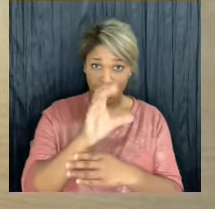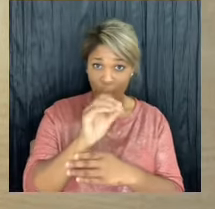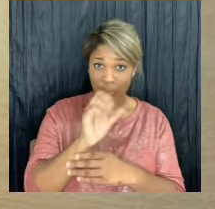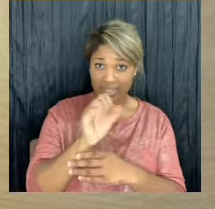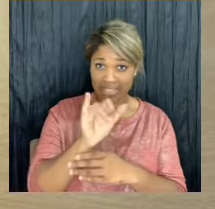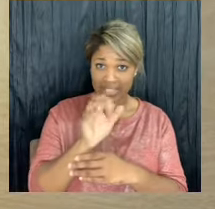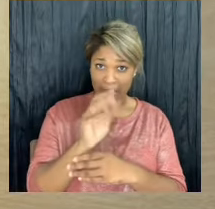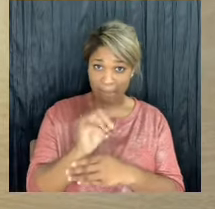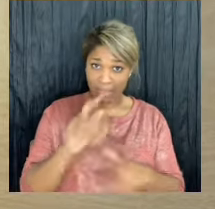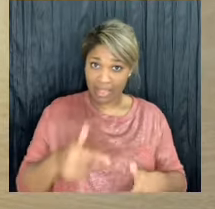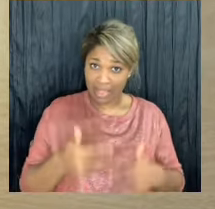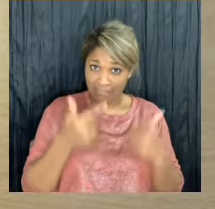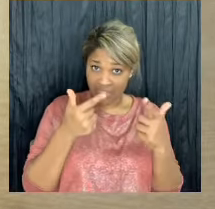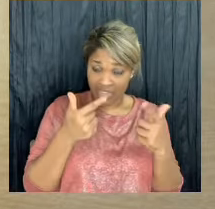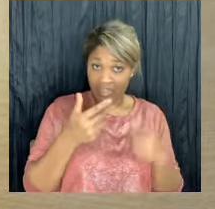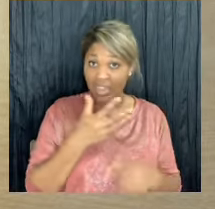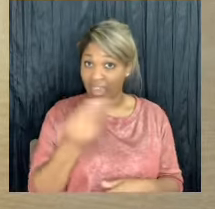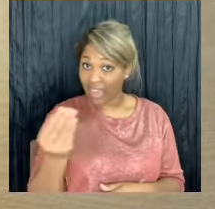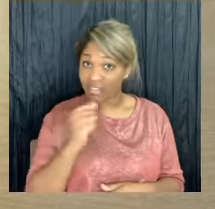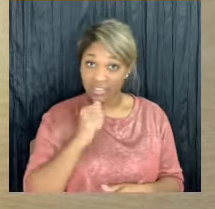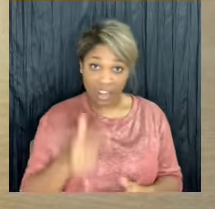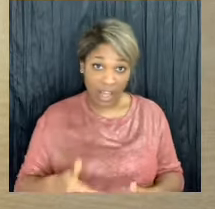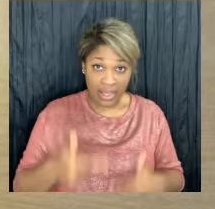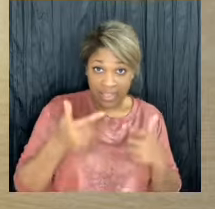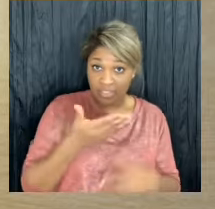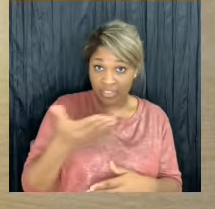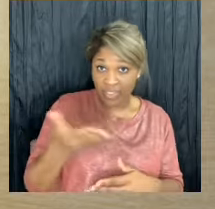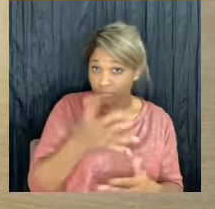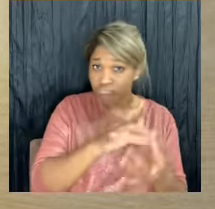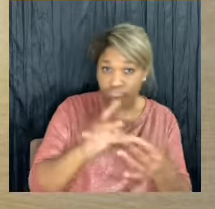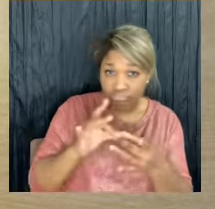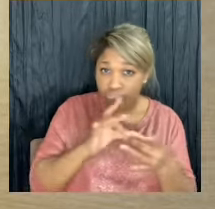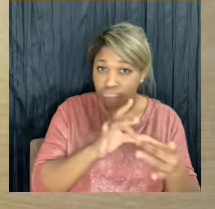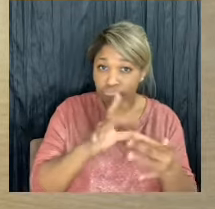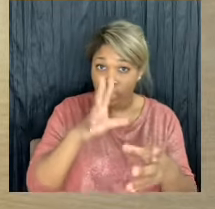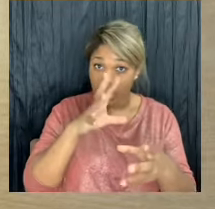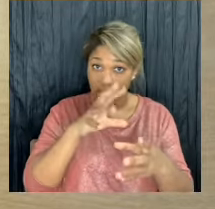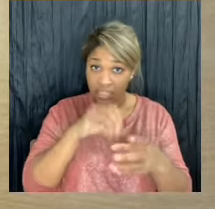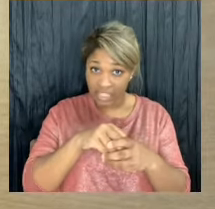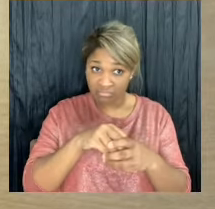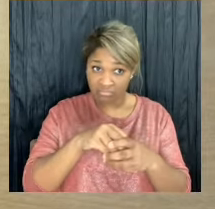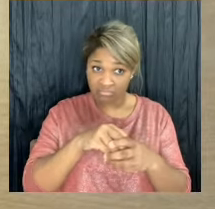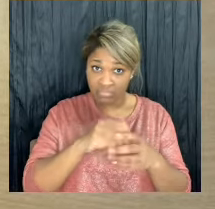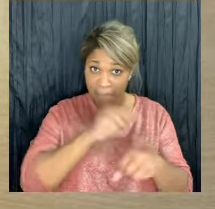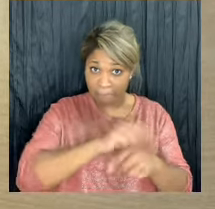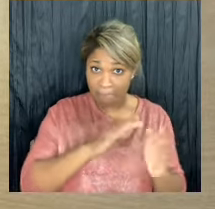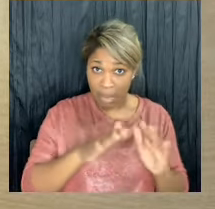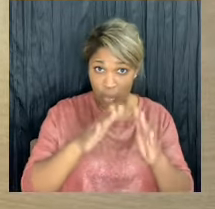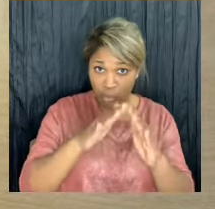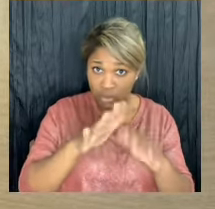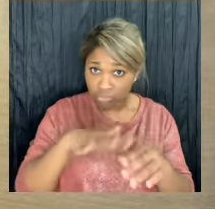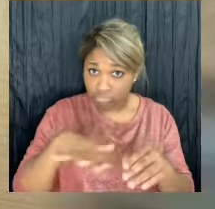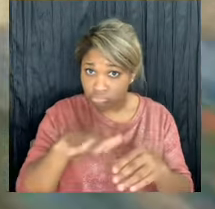ecosystems, living and non-living things interacting in the environment, in the mountains?